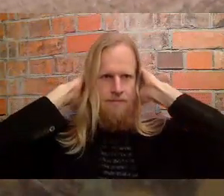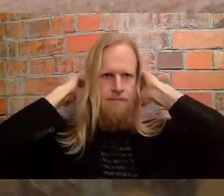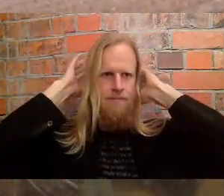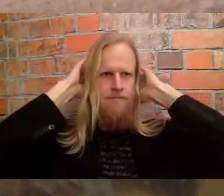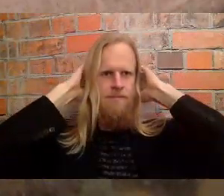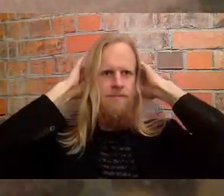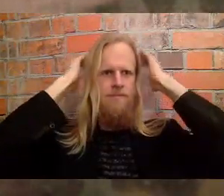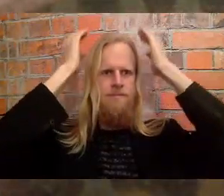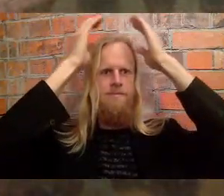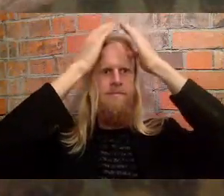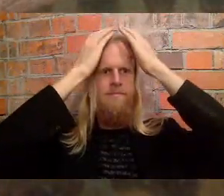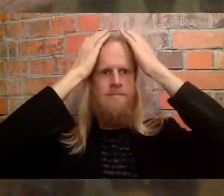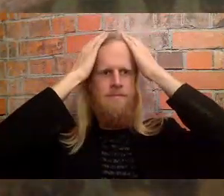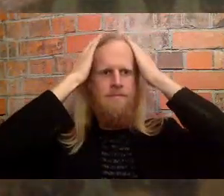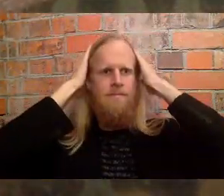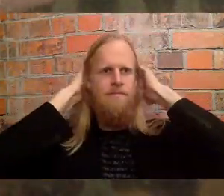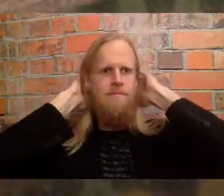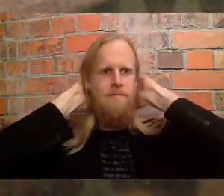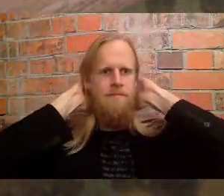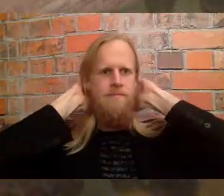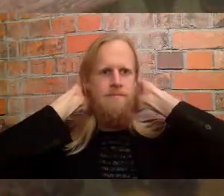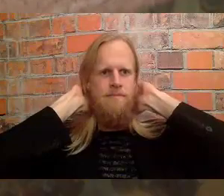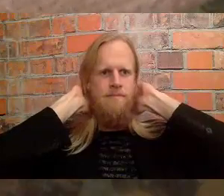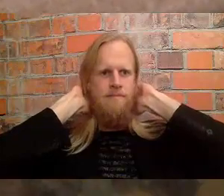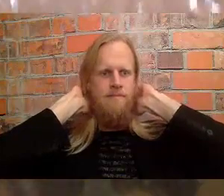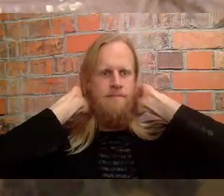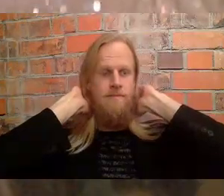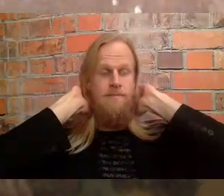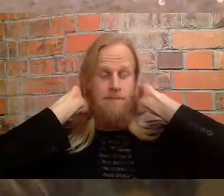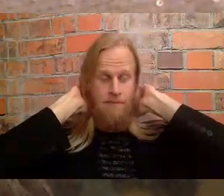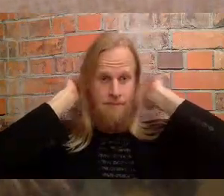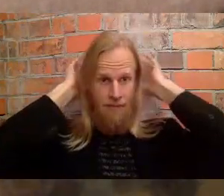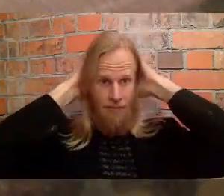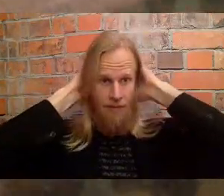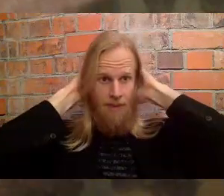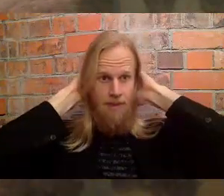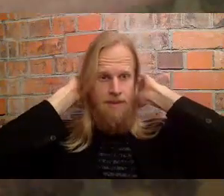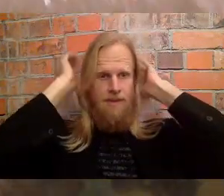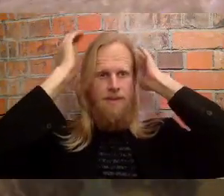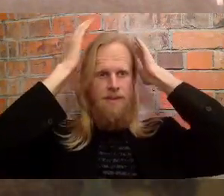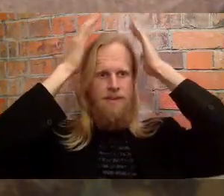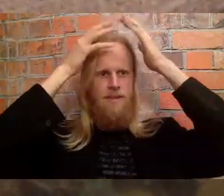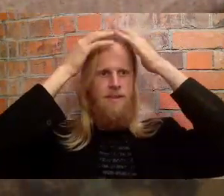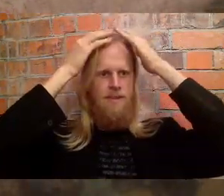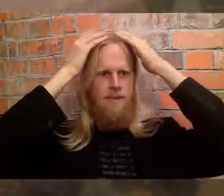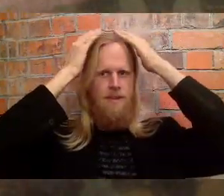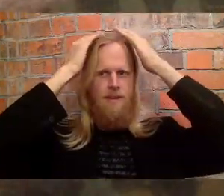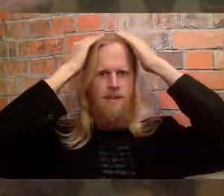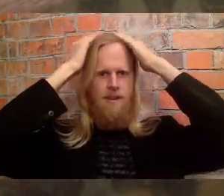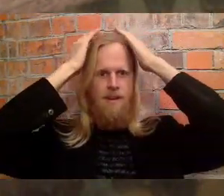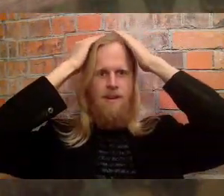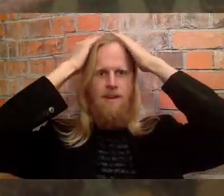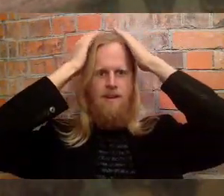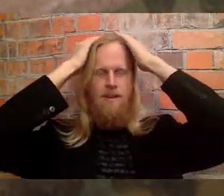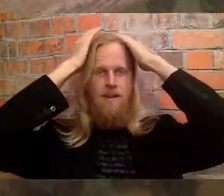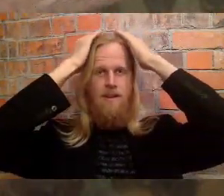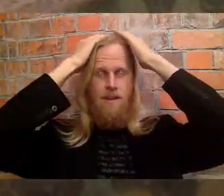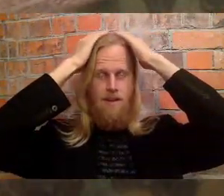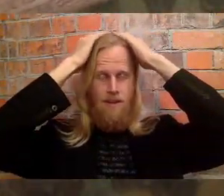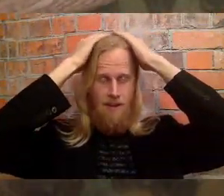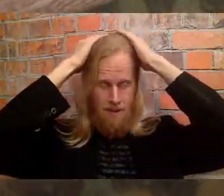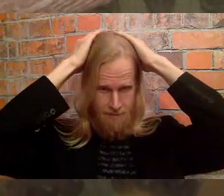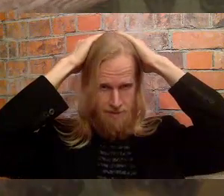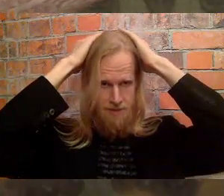Tapping the back of the head. So let's say it. Let's say it to the universe. I give myself